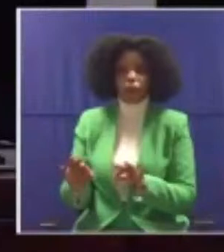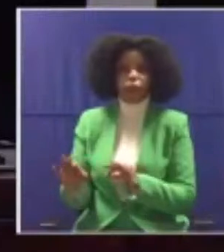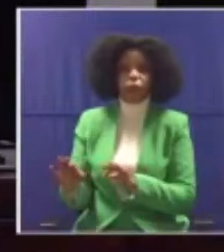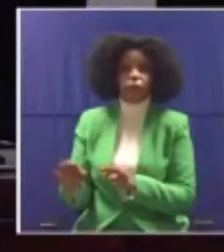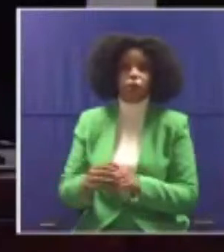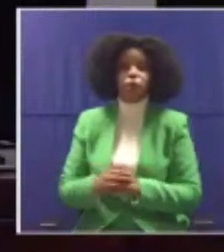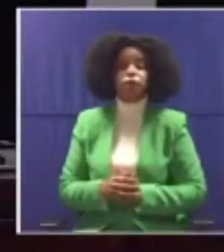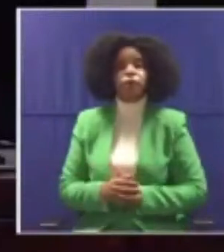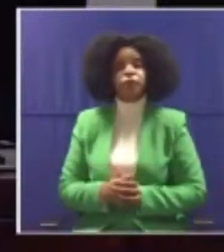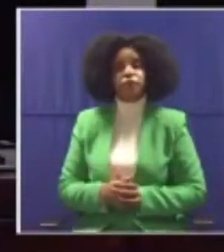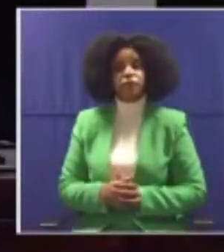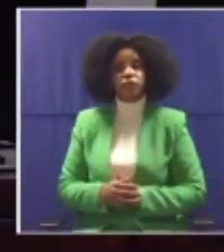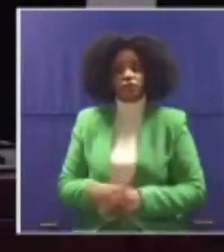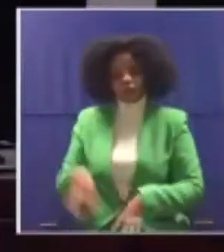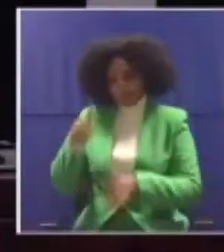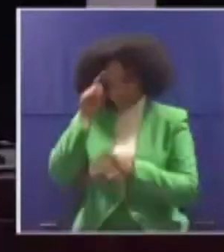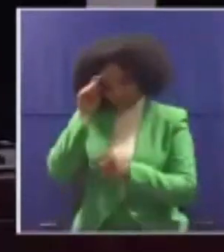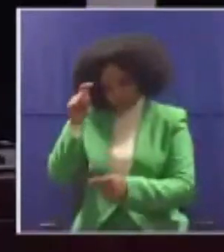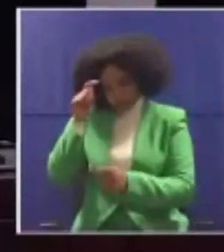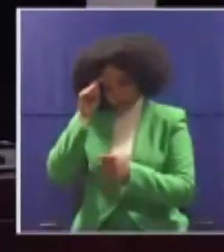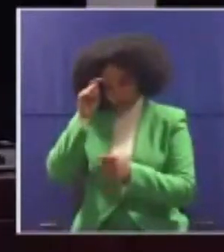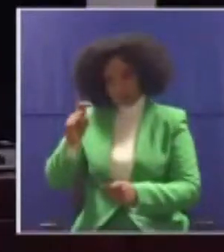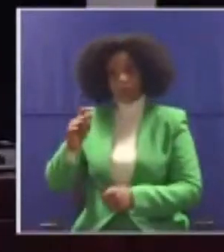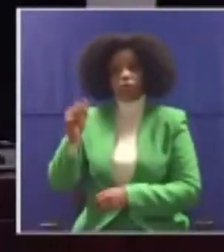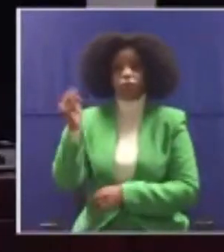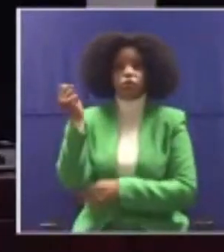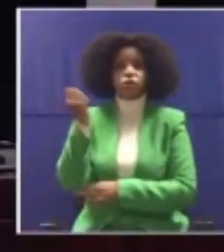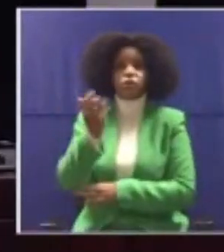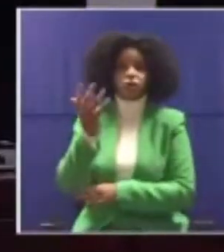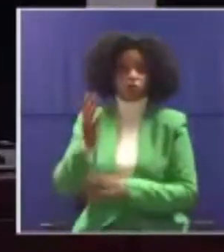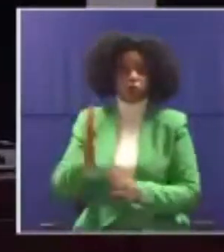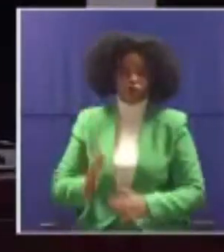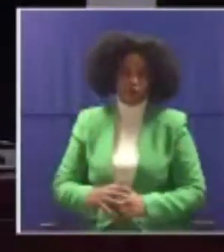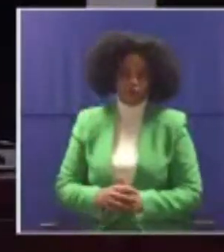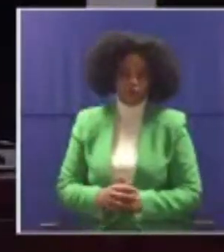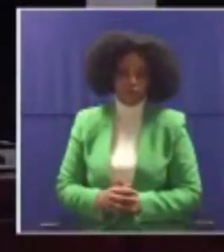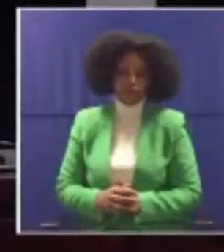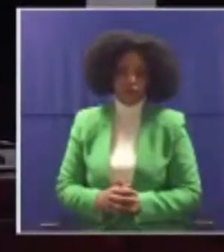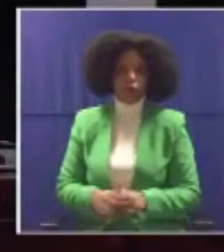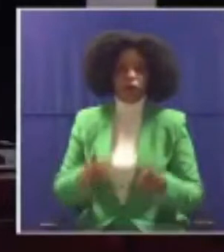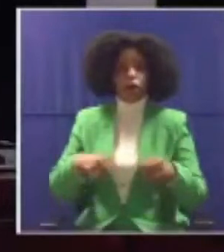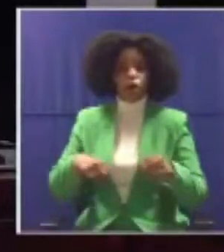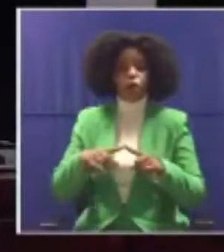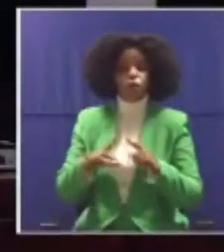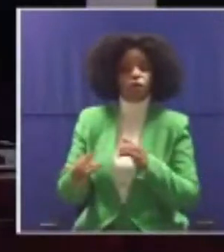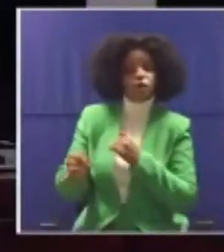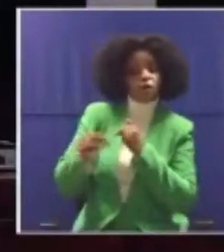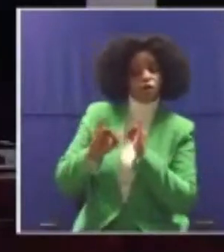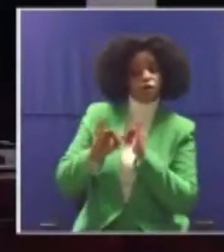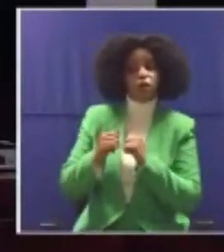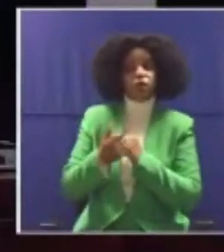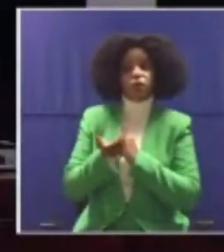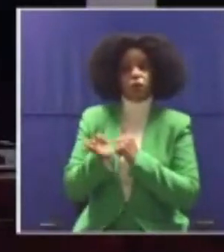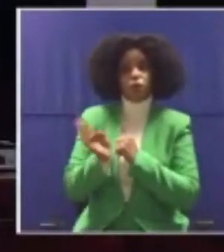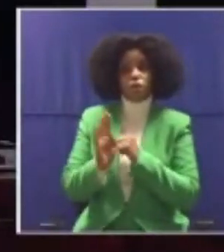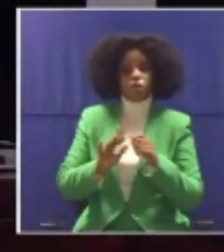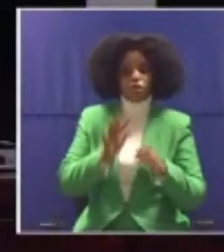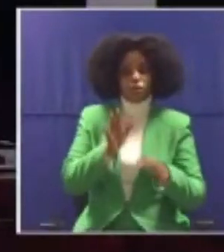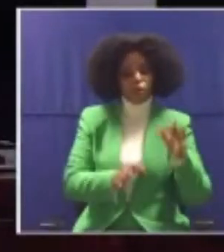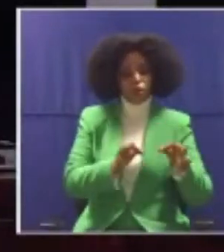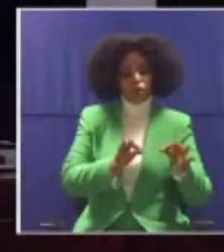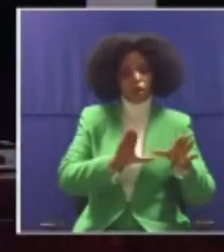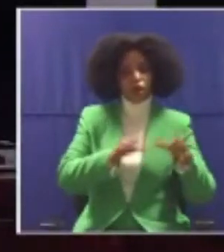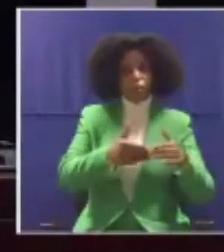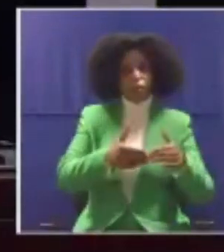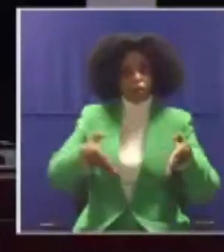Speaker, working with the Minister of COGTA, we will be inviting all political parties represented in Parliament to